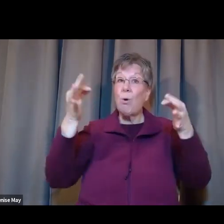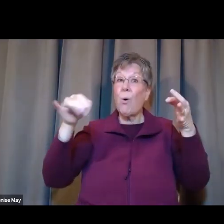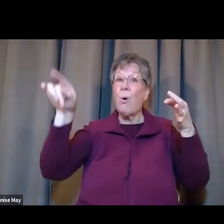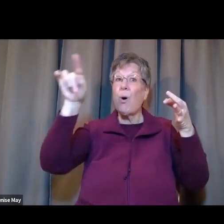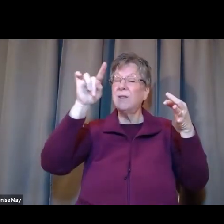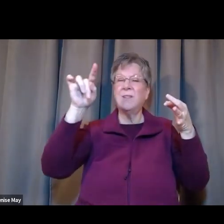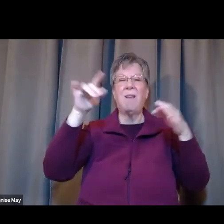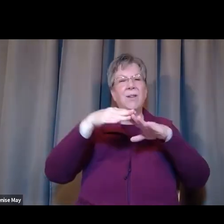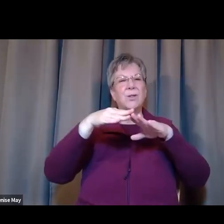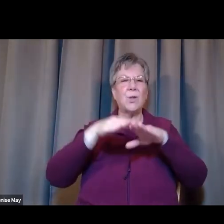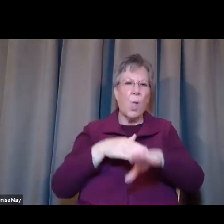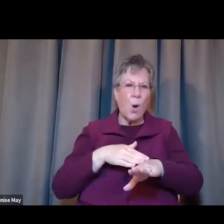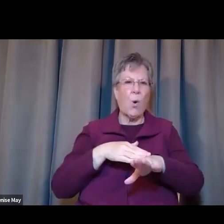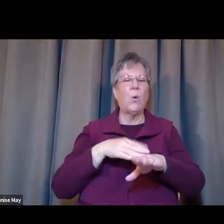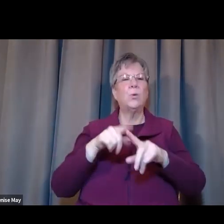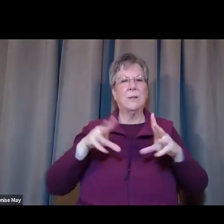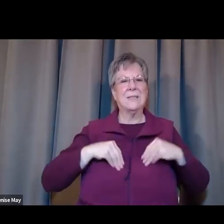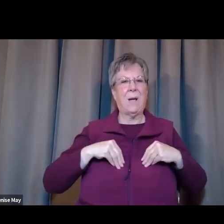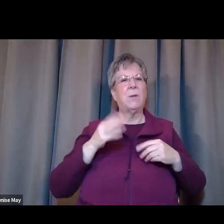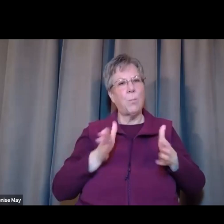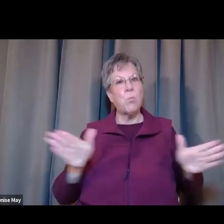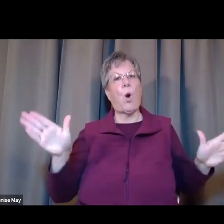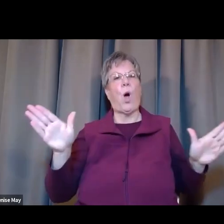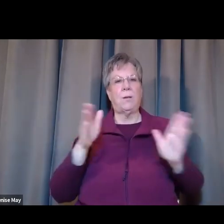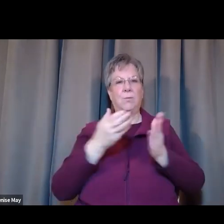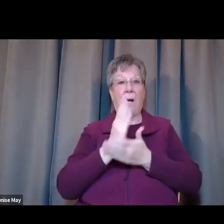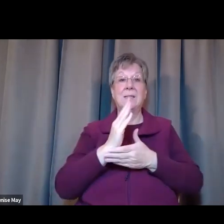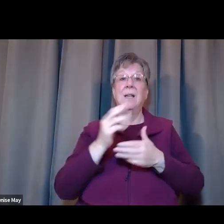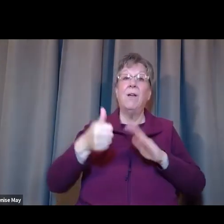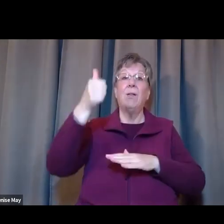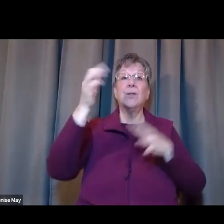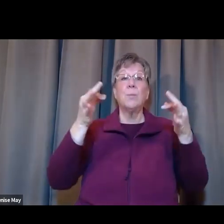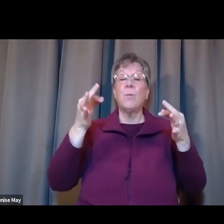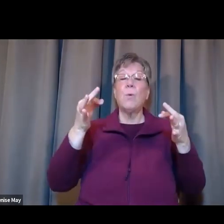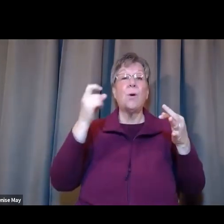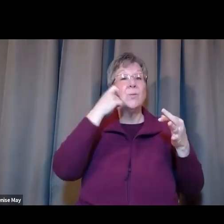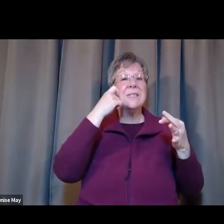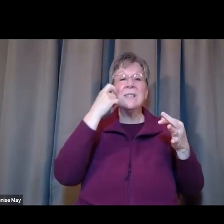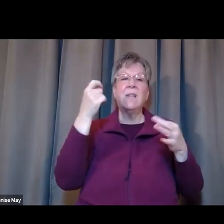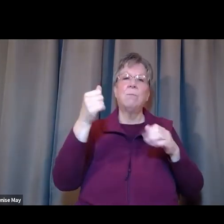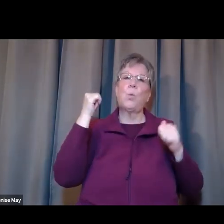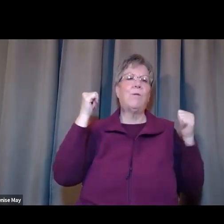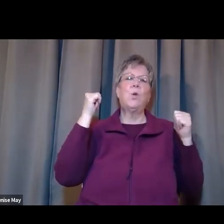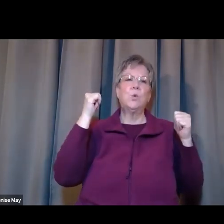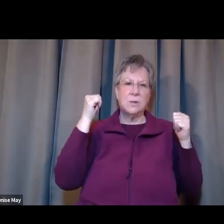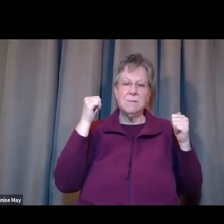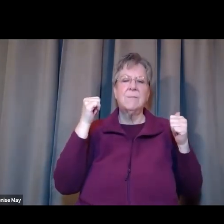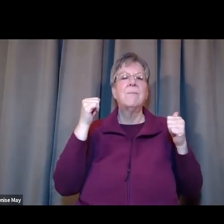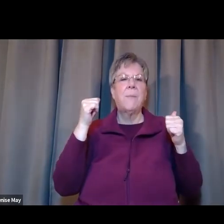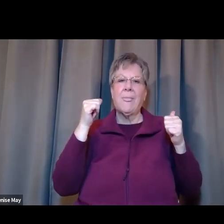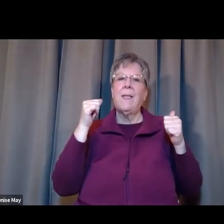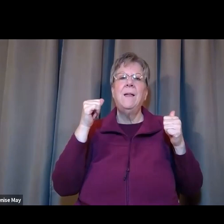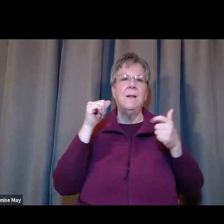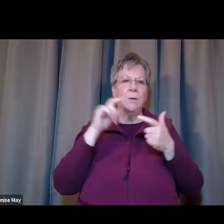to realize these broader rights. And the Supreme Court recently refused to enter the political thicket of policing